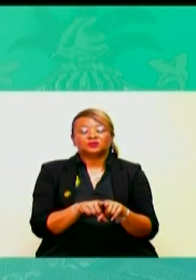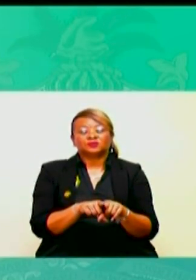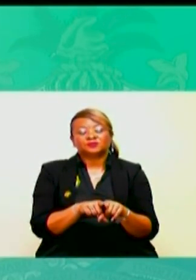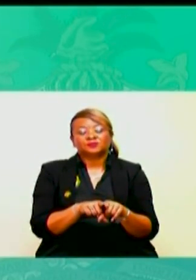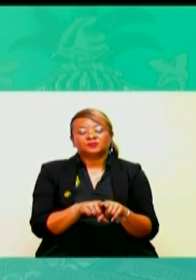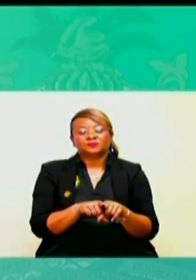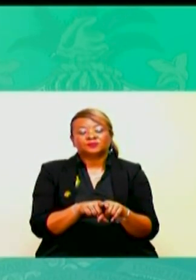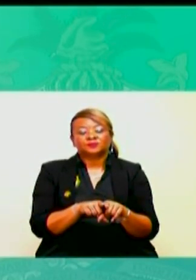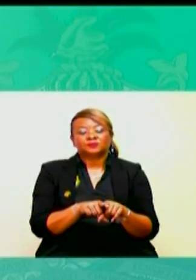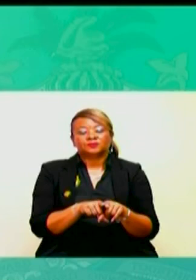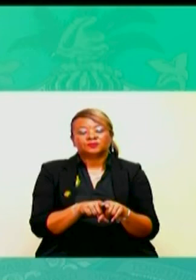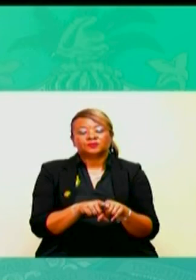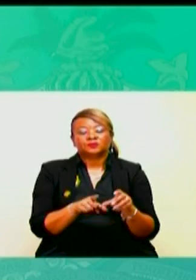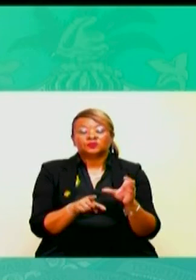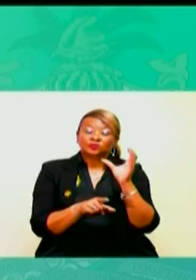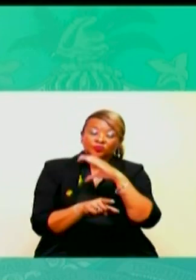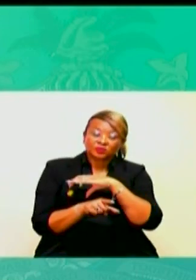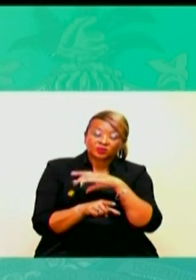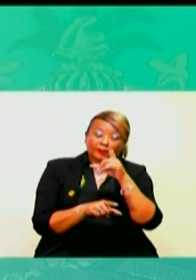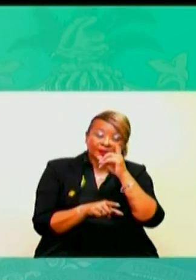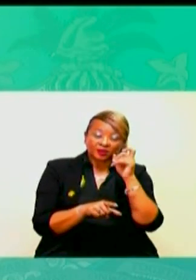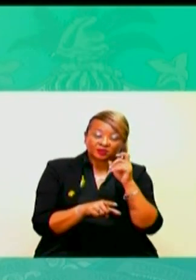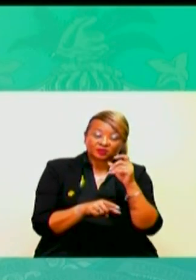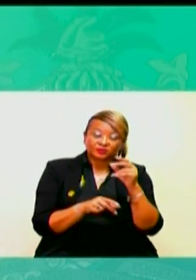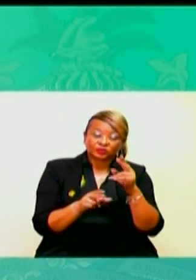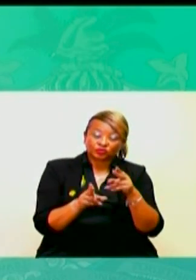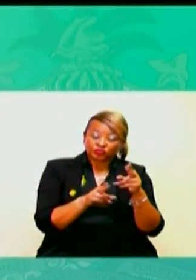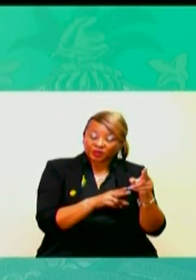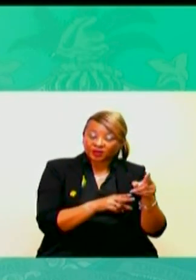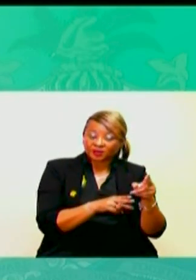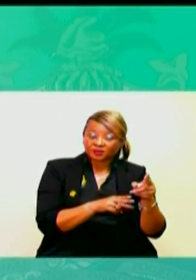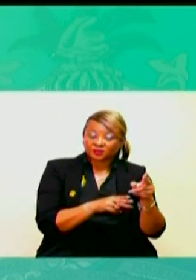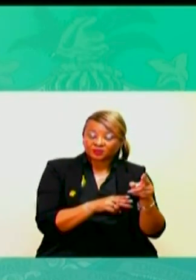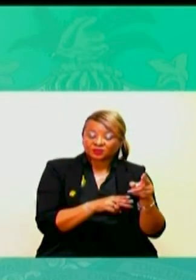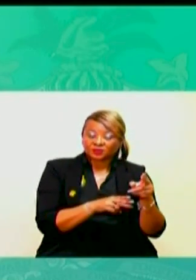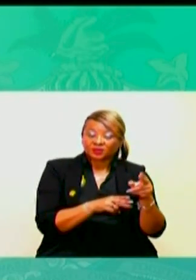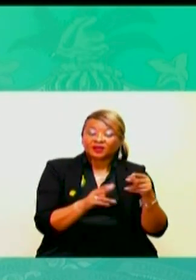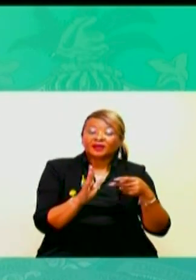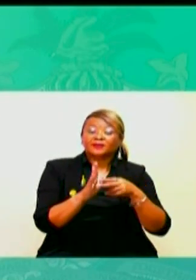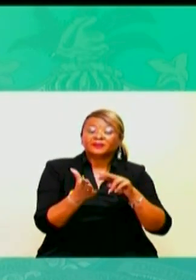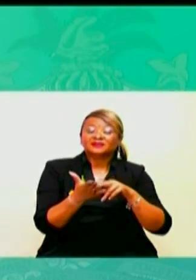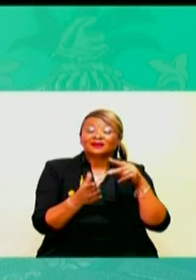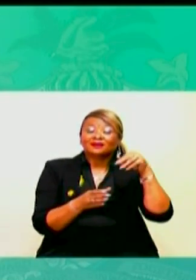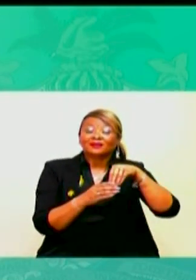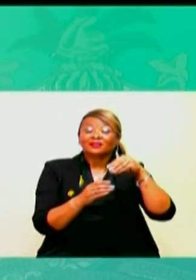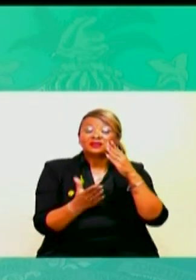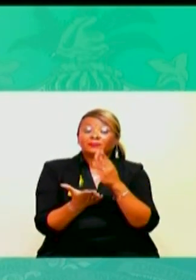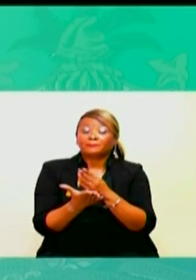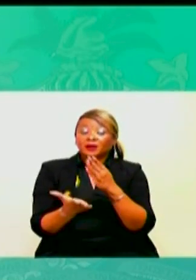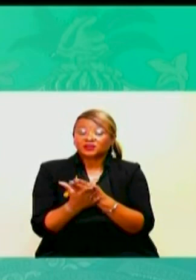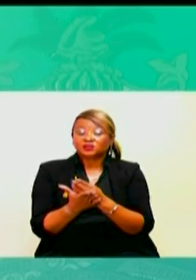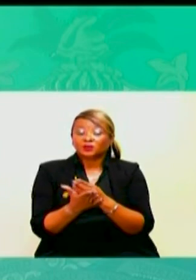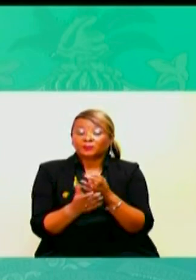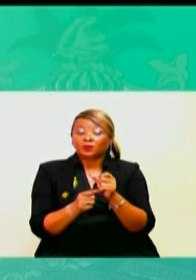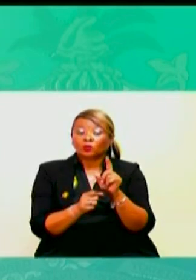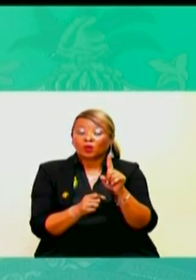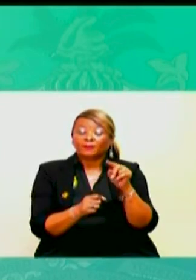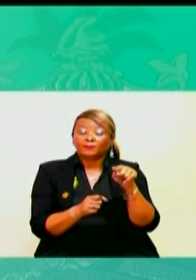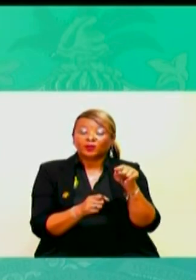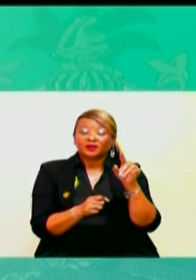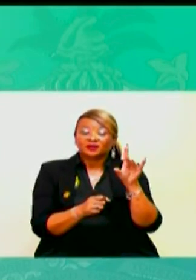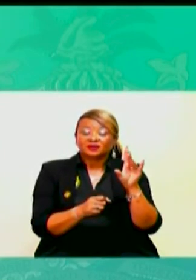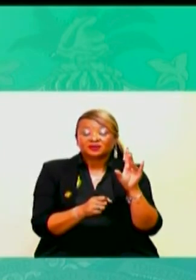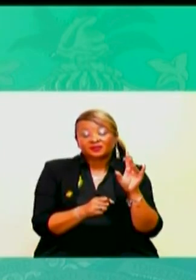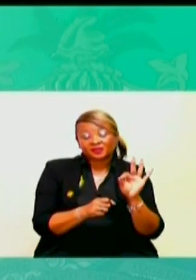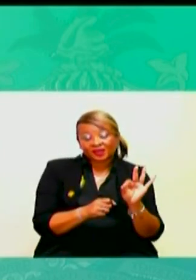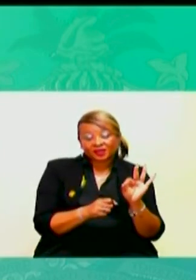because of these trends. It means then, Madam Speaker, that in this budget, we have put $1.9 or so million